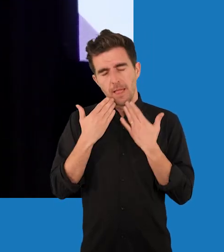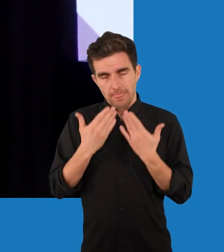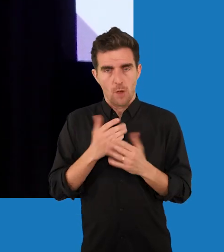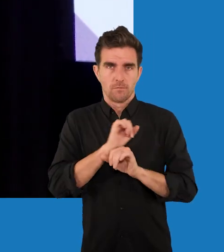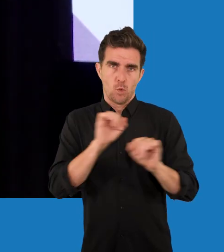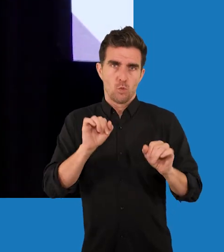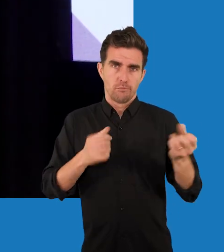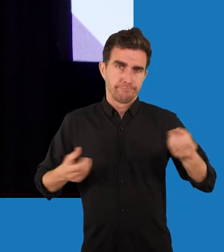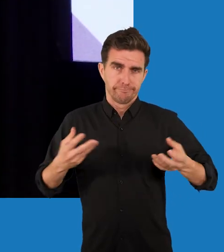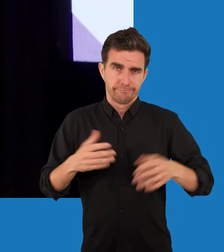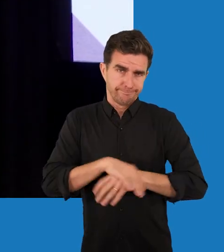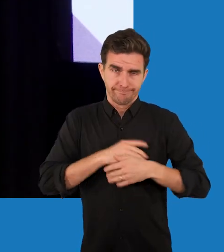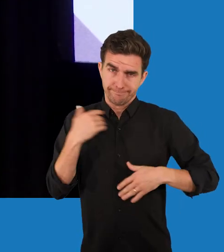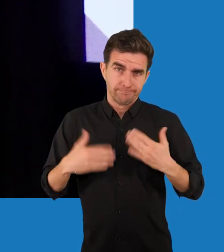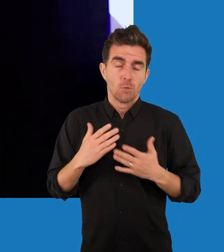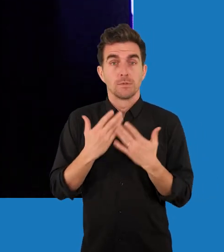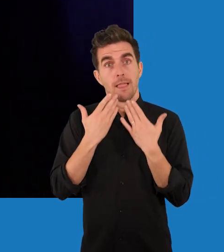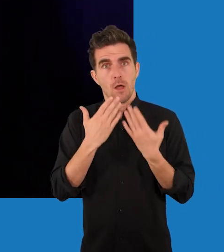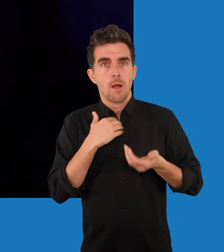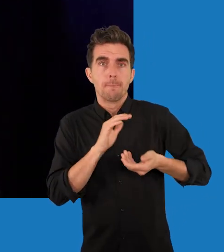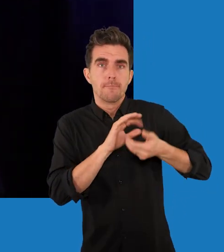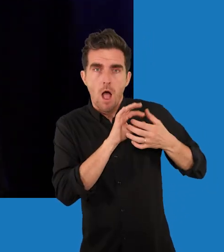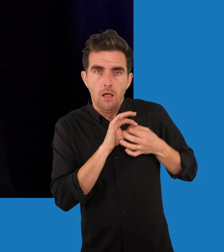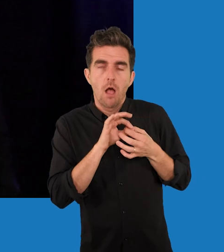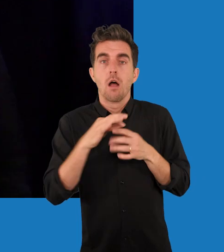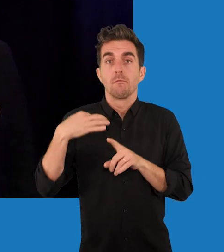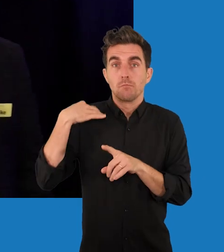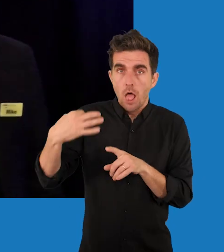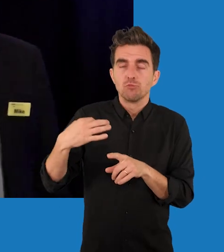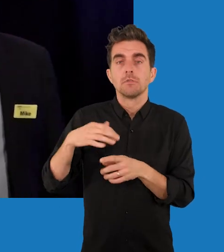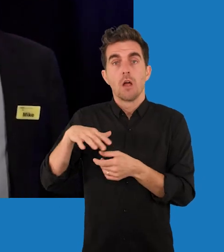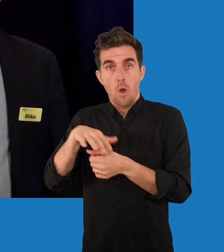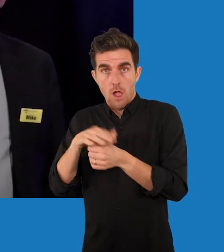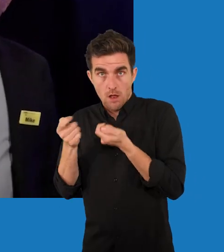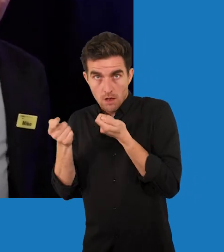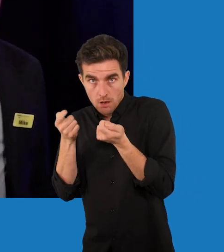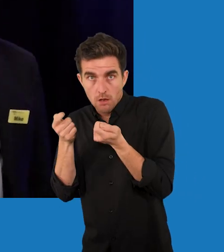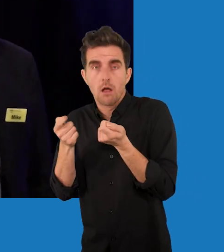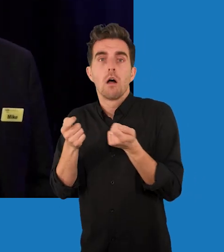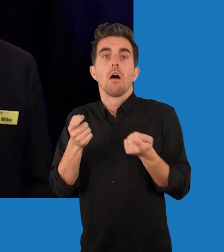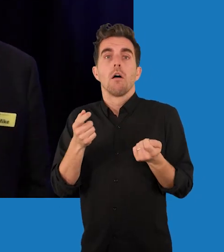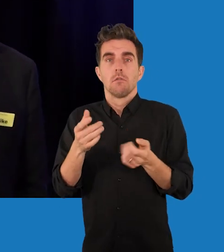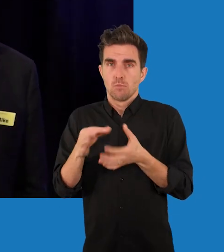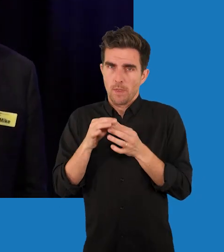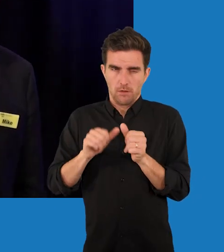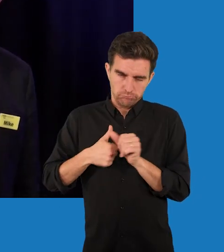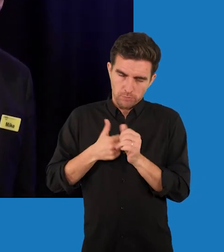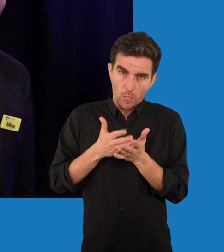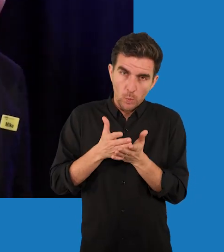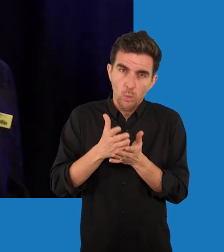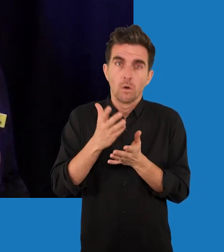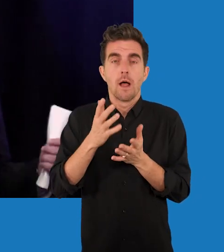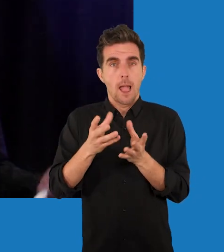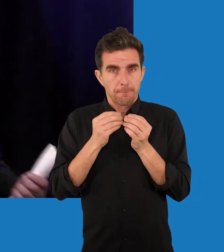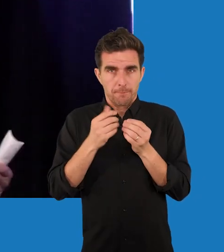but I'd like to thank them for their contribution. I'd like to thank our partners in the voluntary sector and local government for